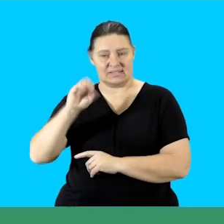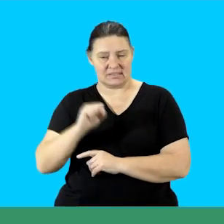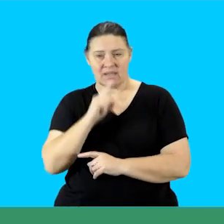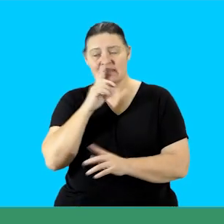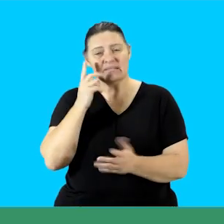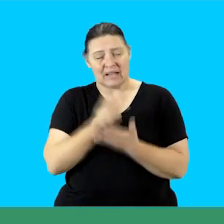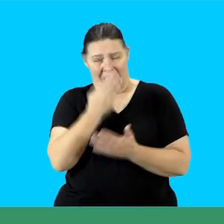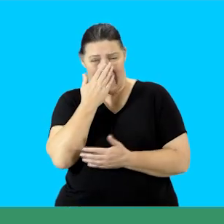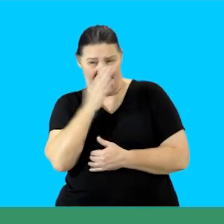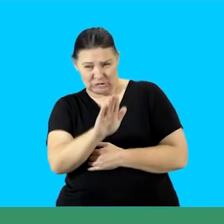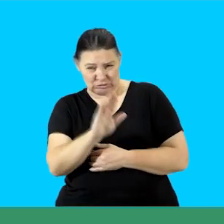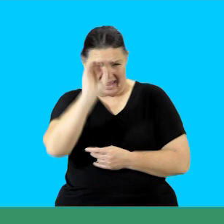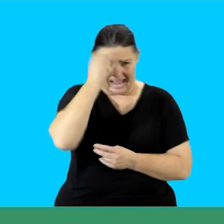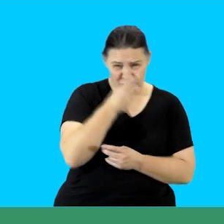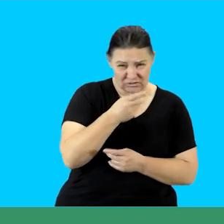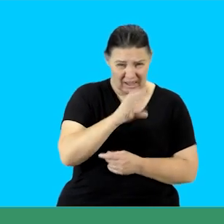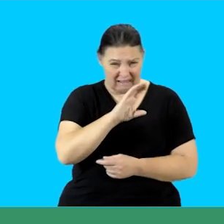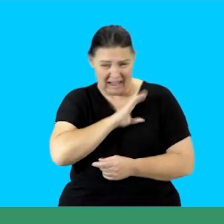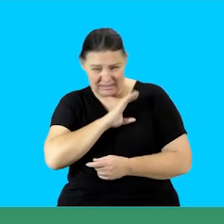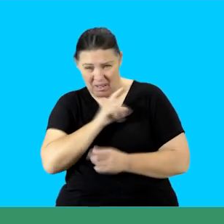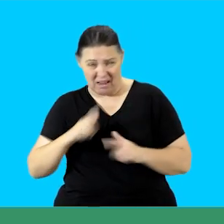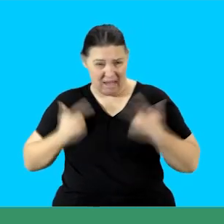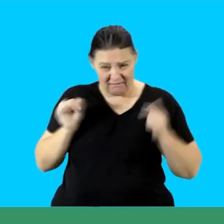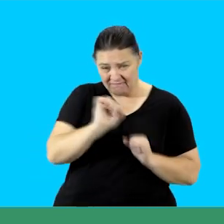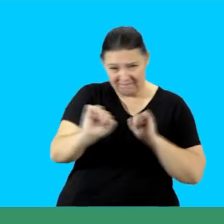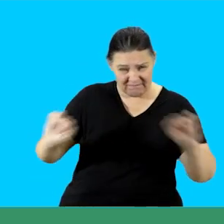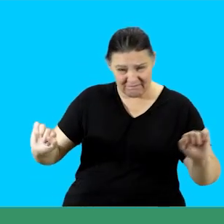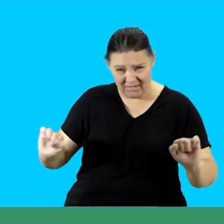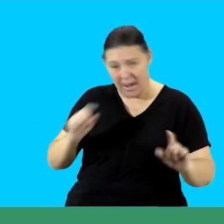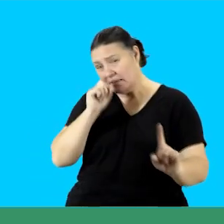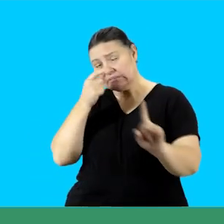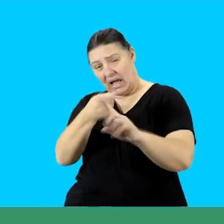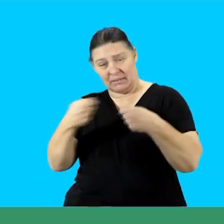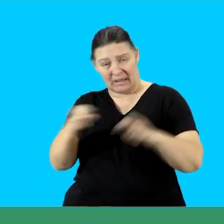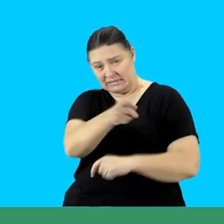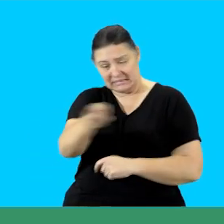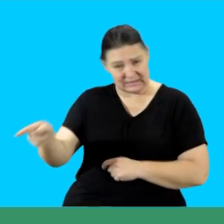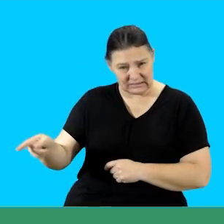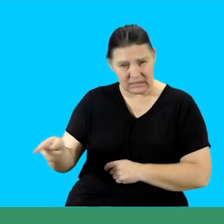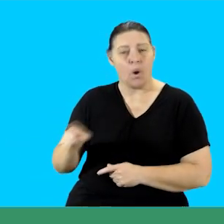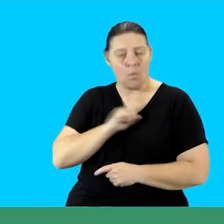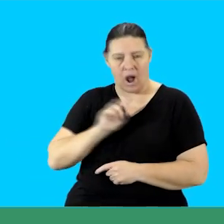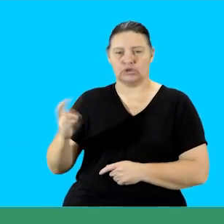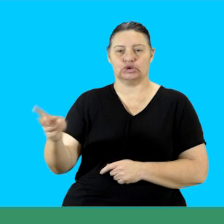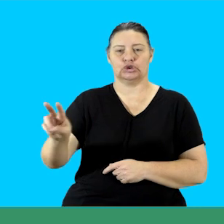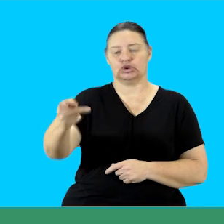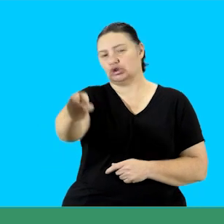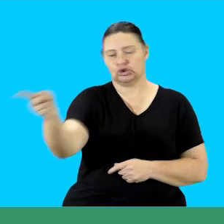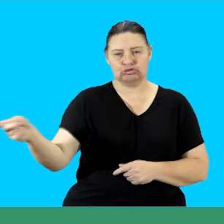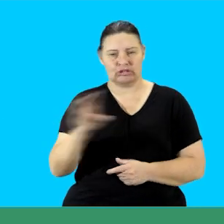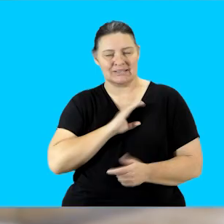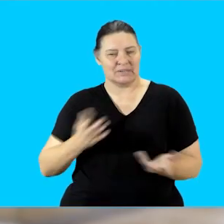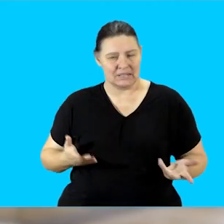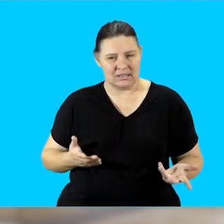difficult to determine the attitudes, interests, opinions, and lifestyles of the target market because they change